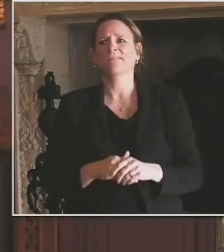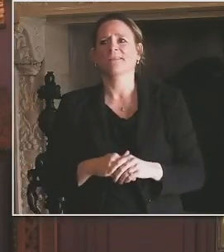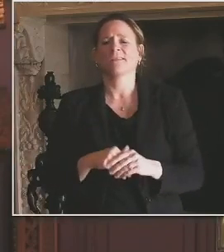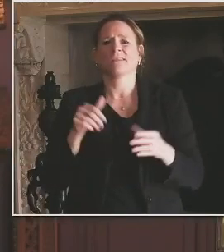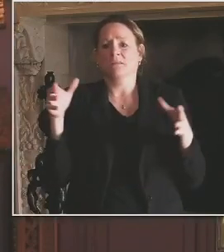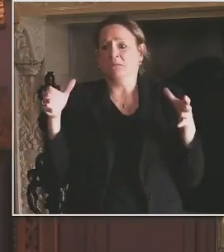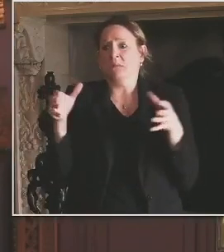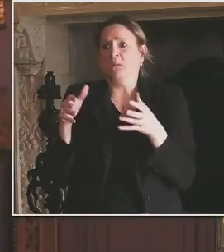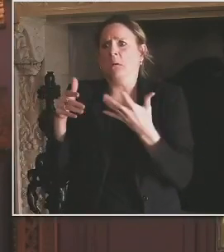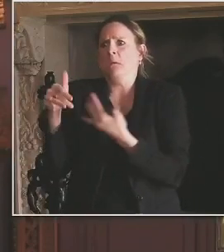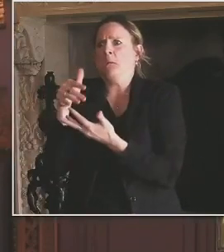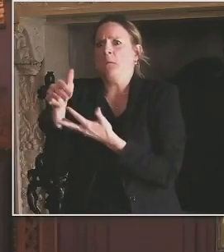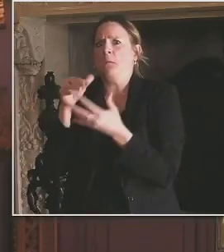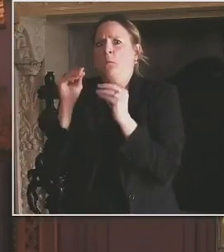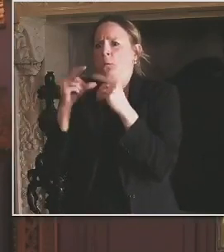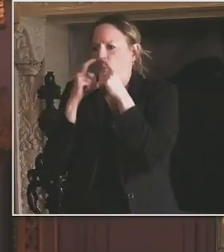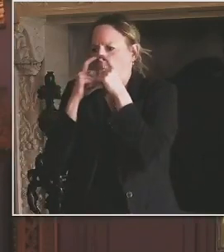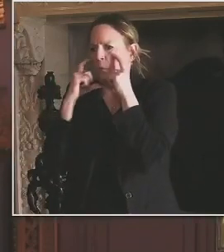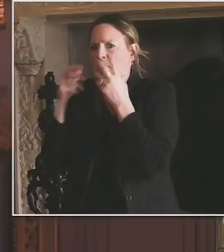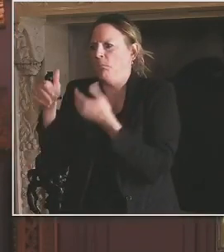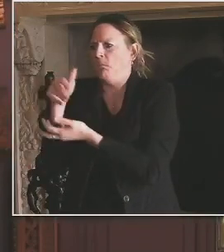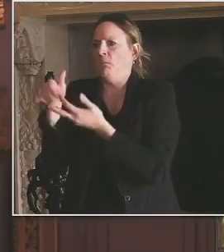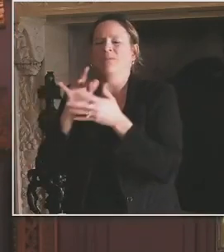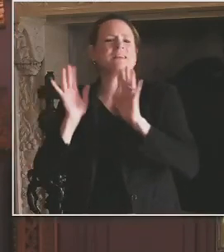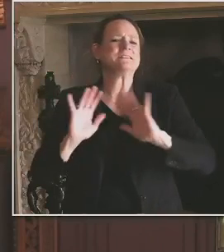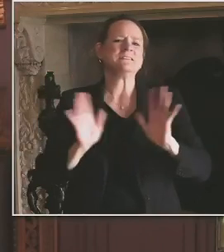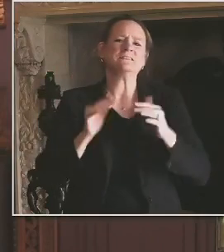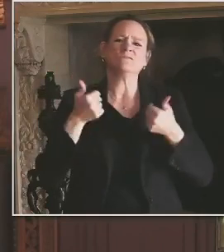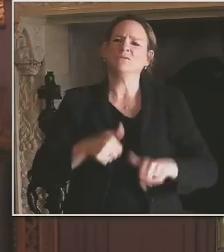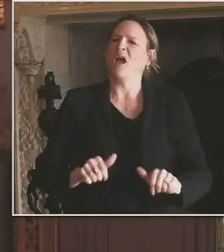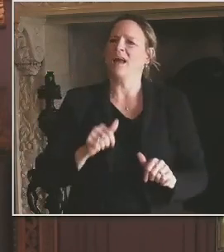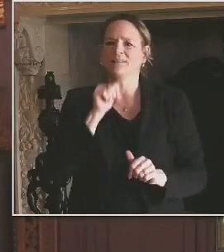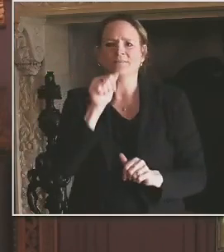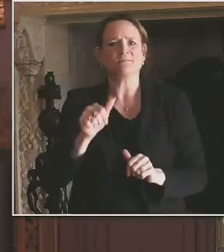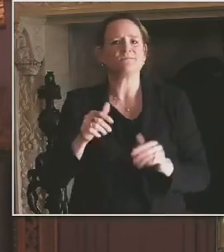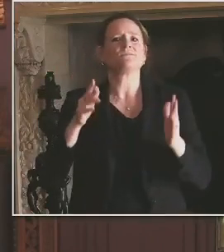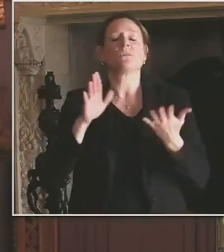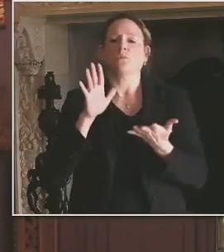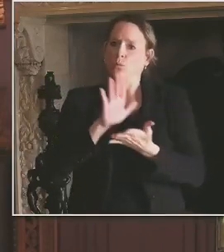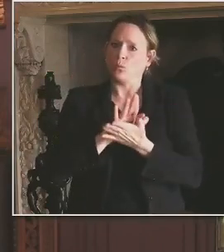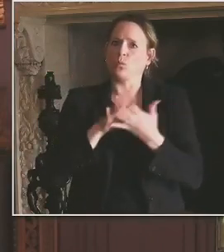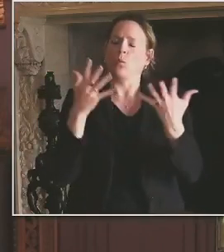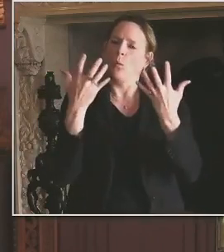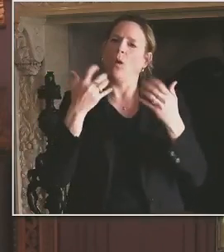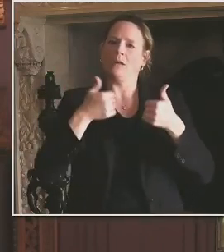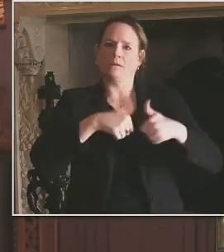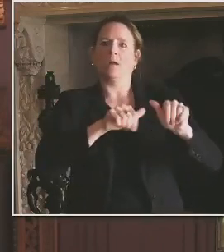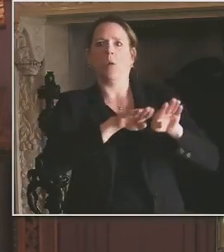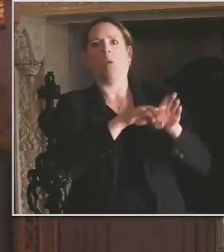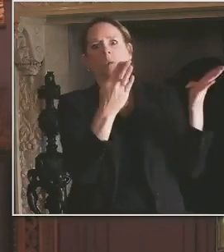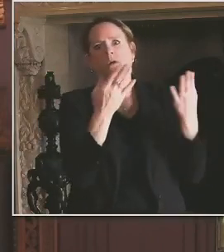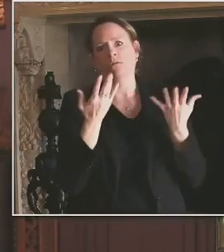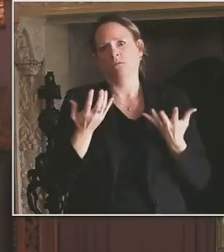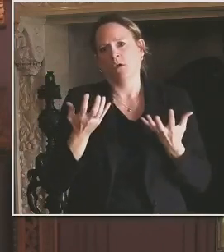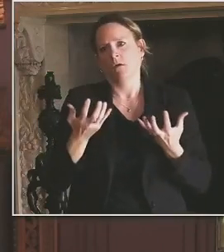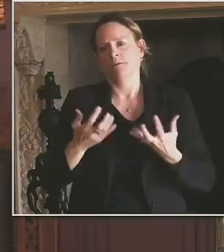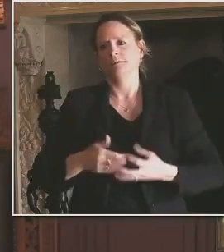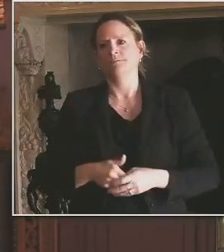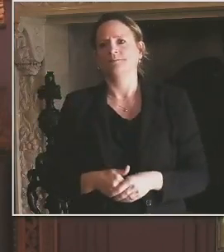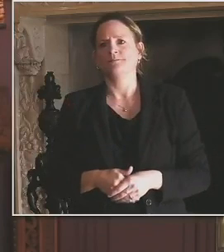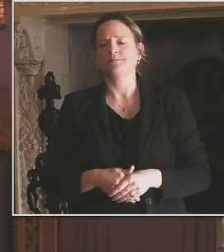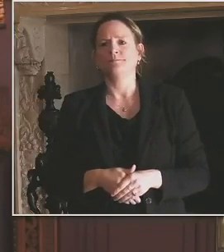have masks, and help us make sure that schools open safely. The schools did receive information from the Department of